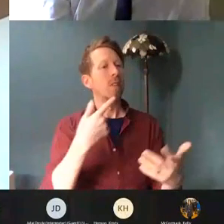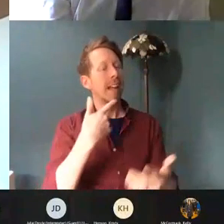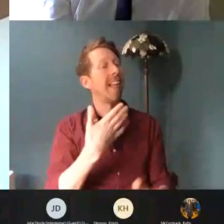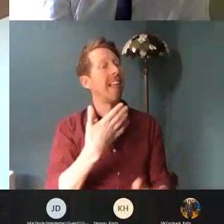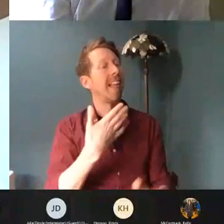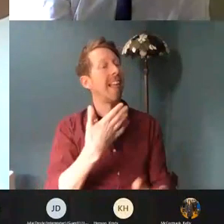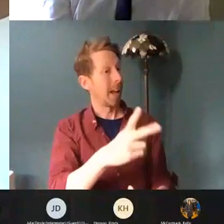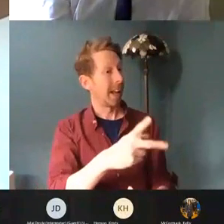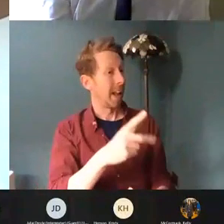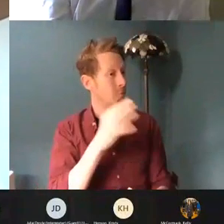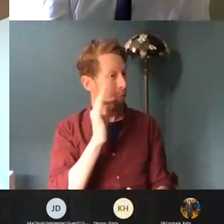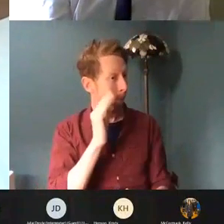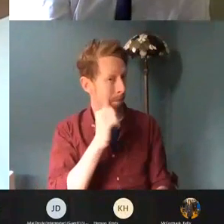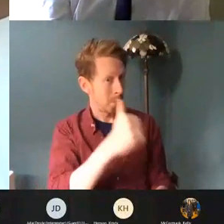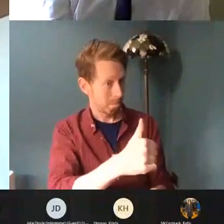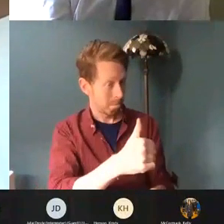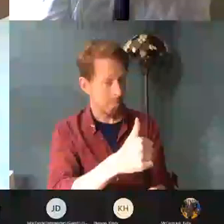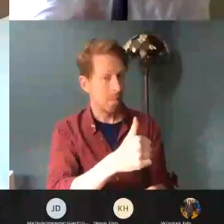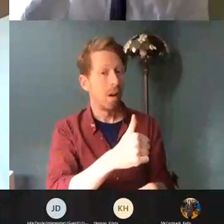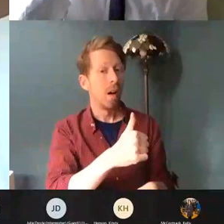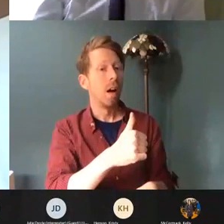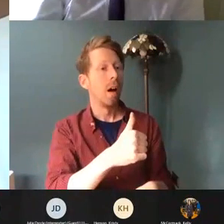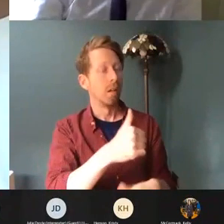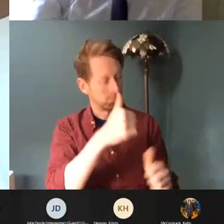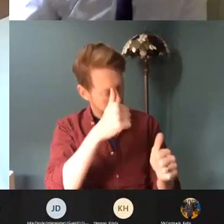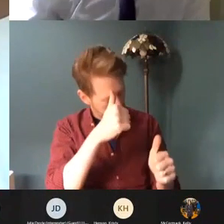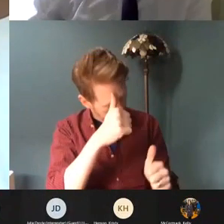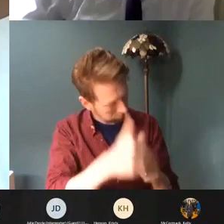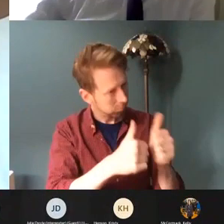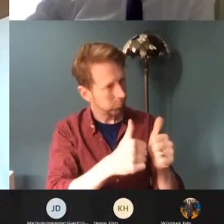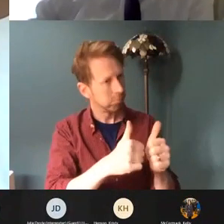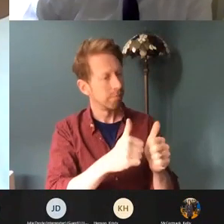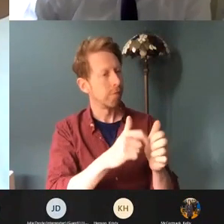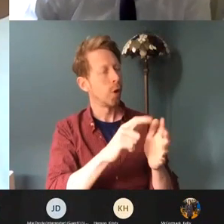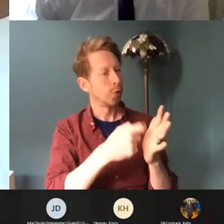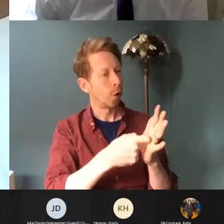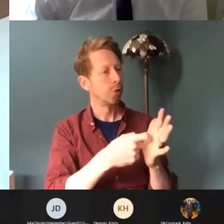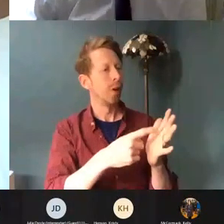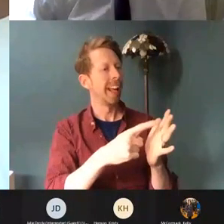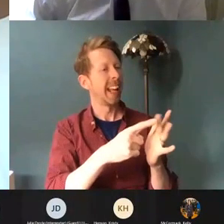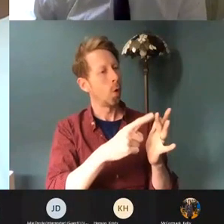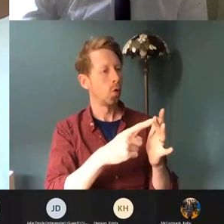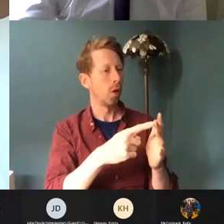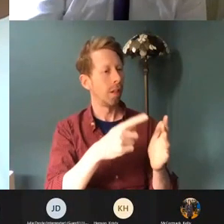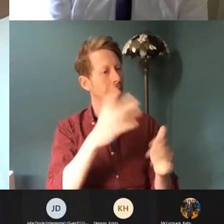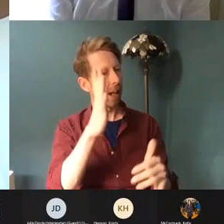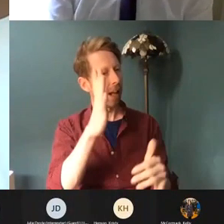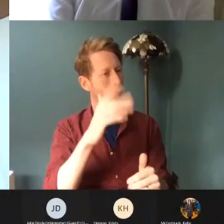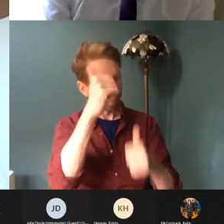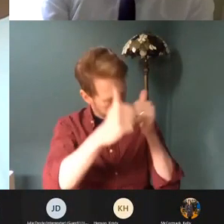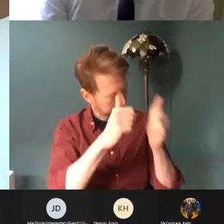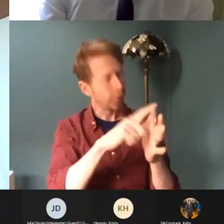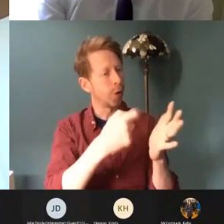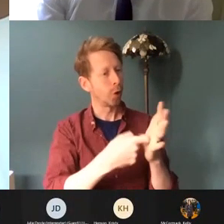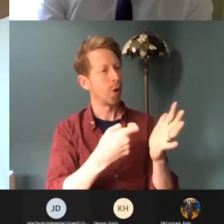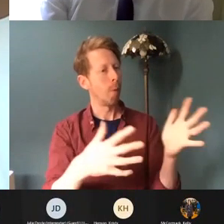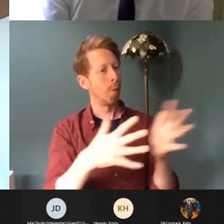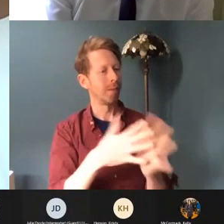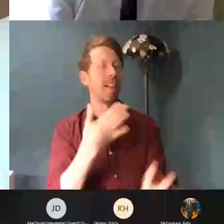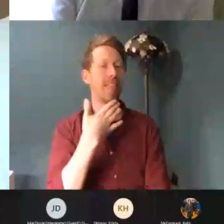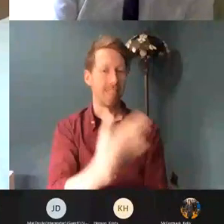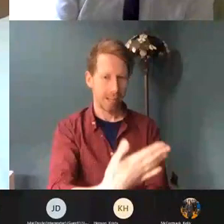you again, Rob, and to commend to you our Doctoral Inaugural Lecturer, Dr. Rob Wilks.